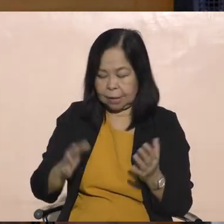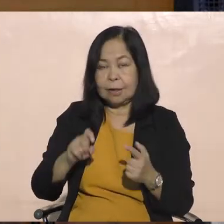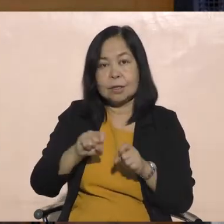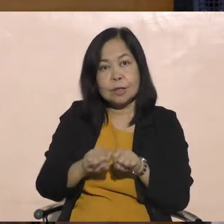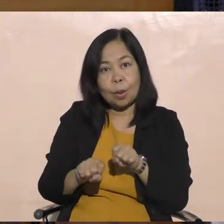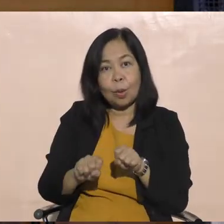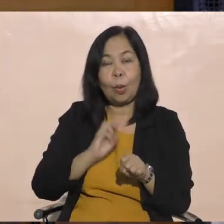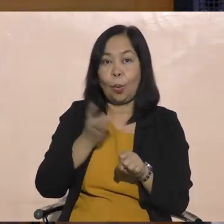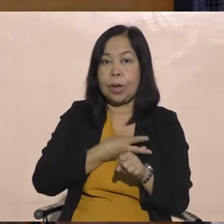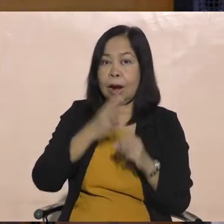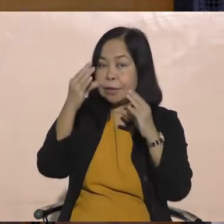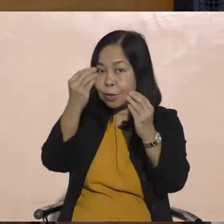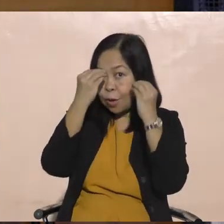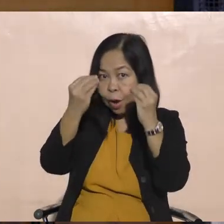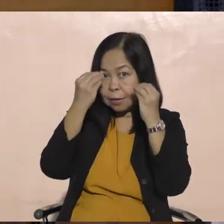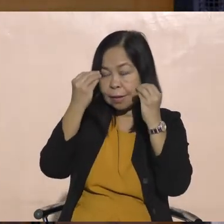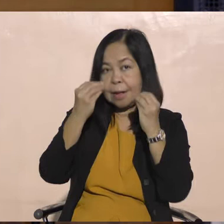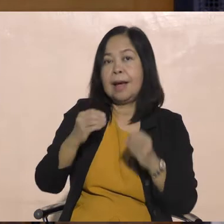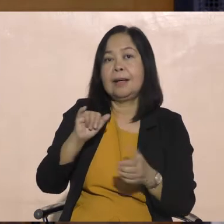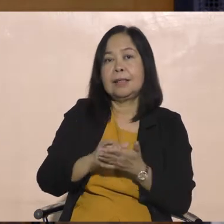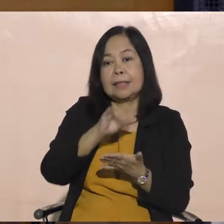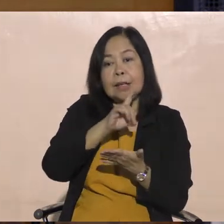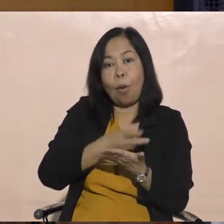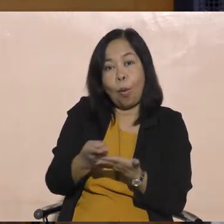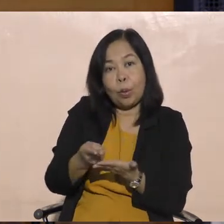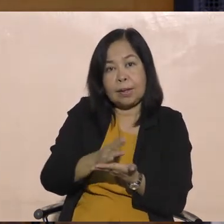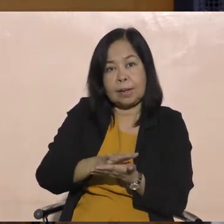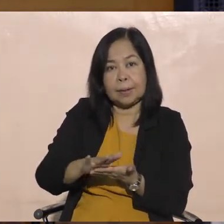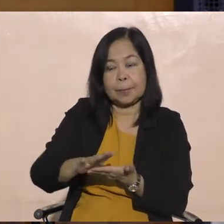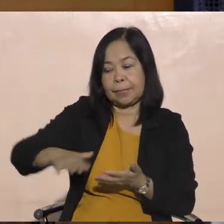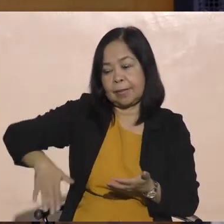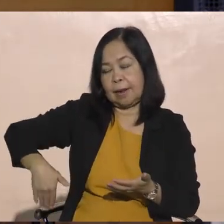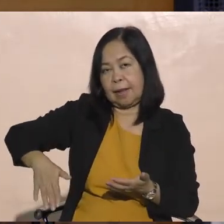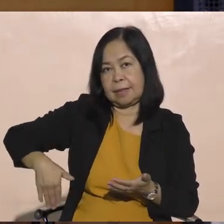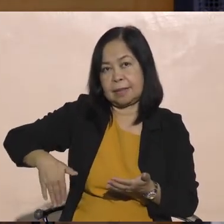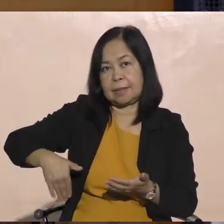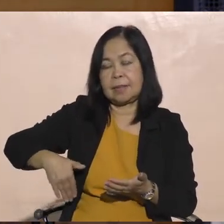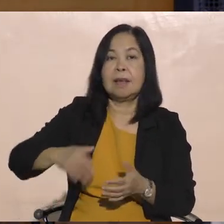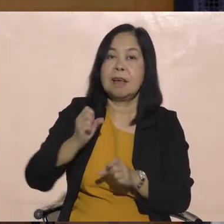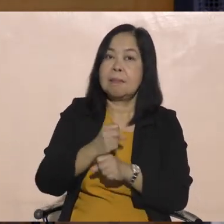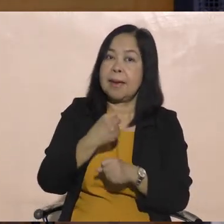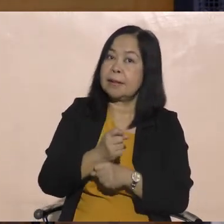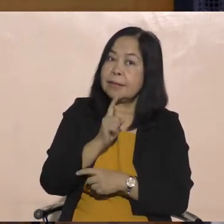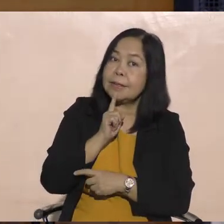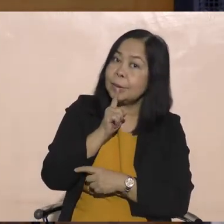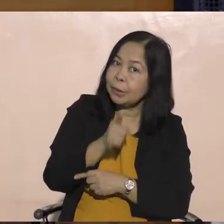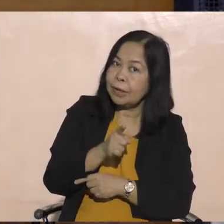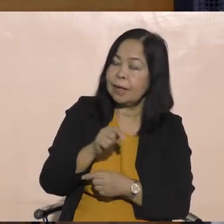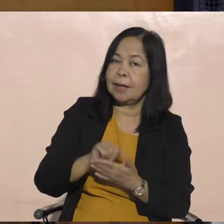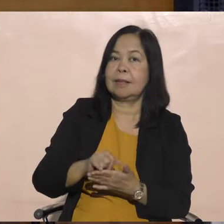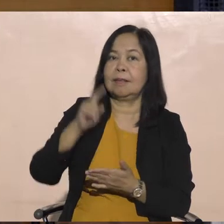Itudluan ta niini mga kaigsoonan niini mga divine delays. Hallelujah. To make certain that